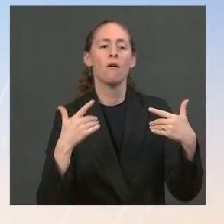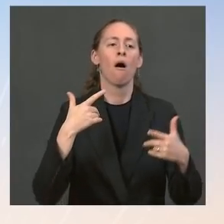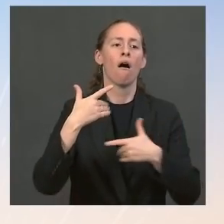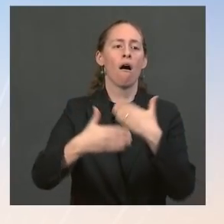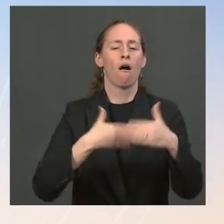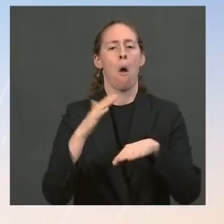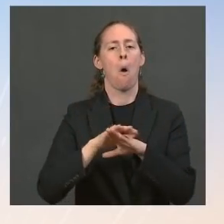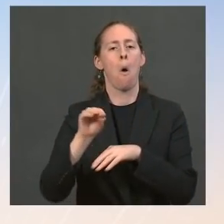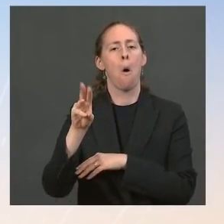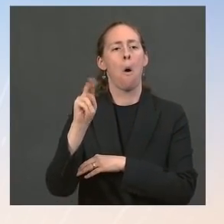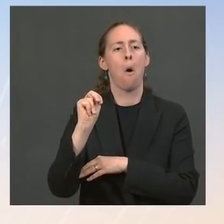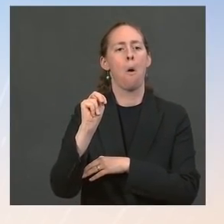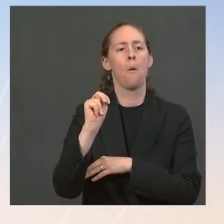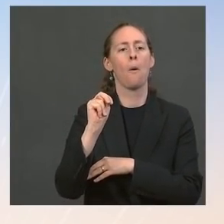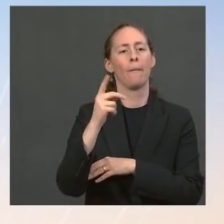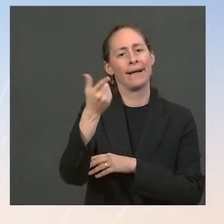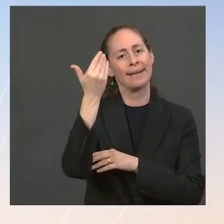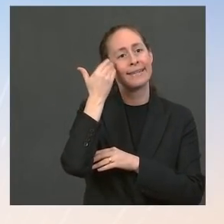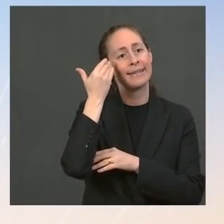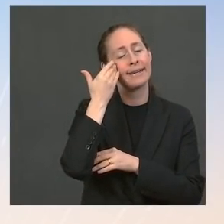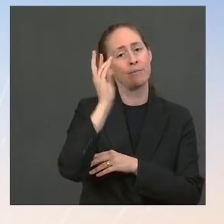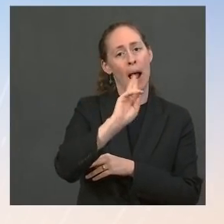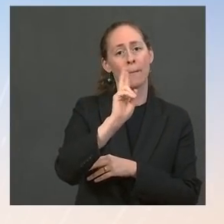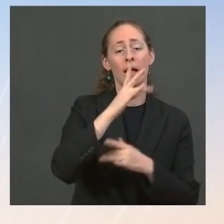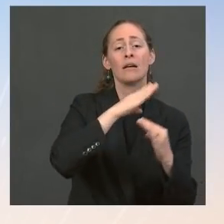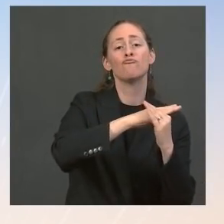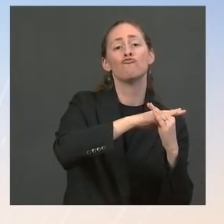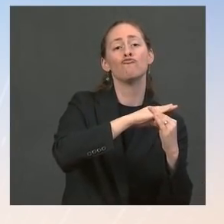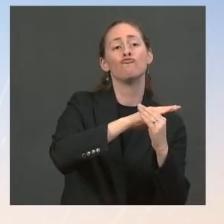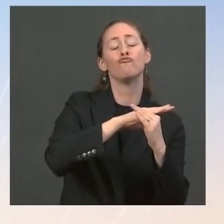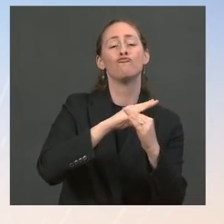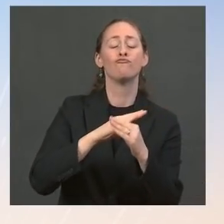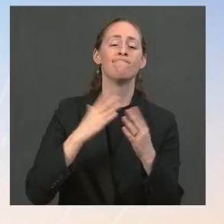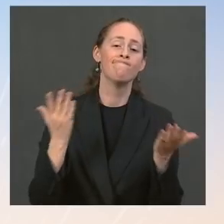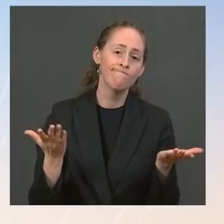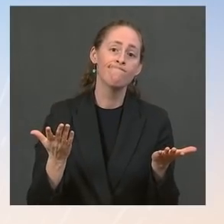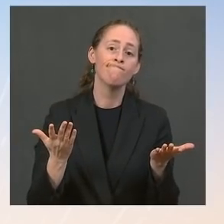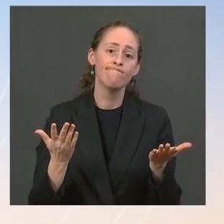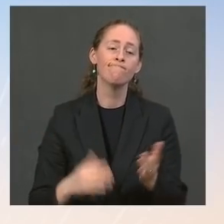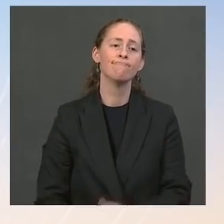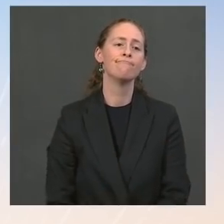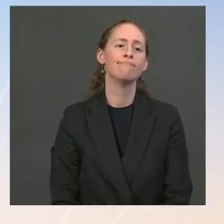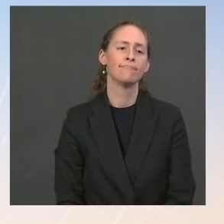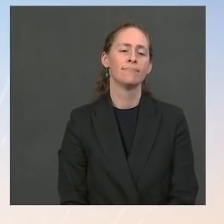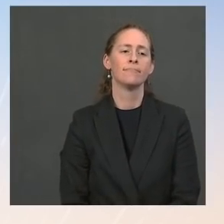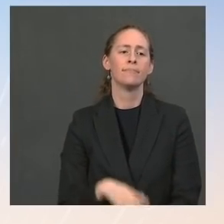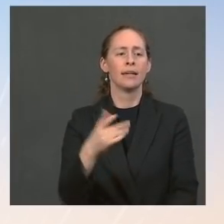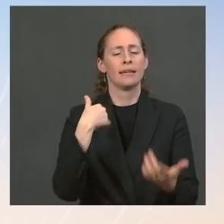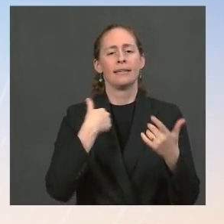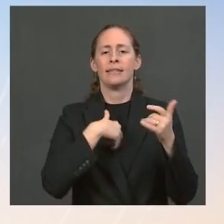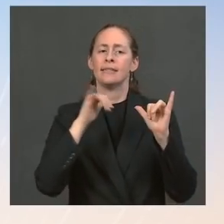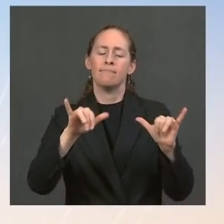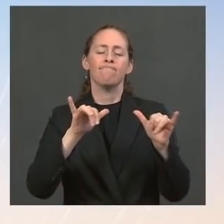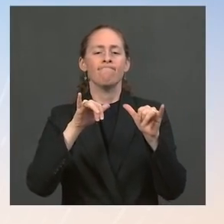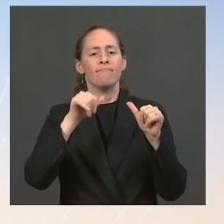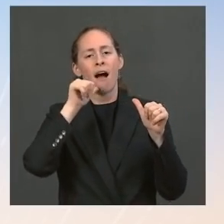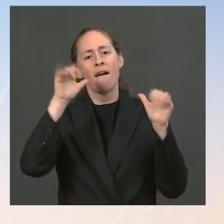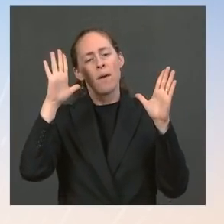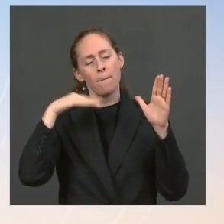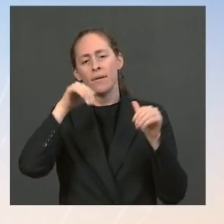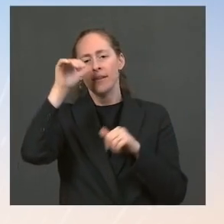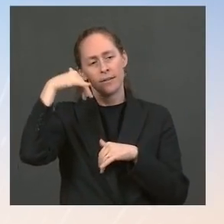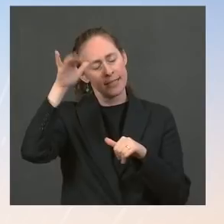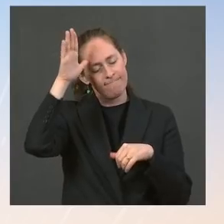know, Republicans have blocked that effort. Of course, we are going to continue to press. We're not going to let up on that,